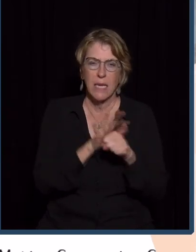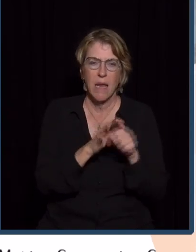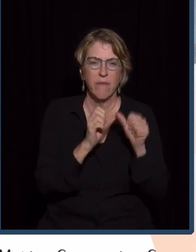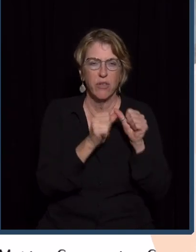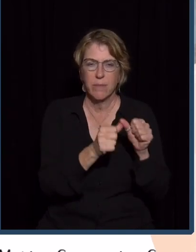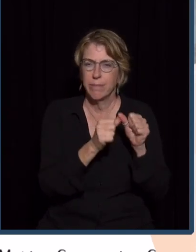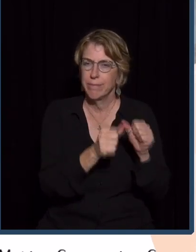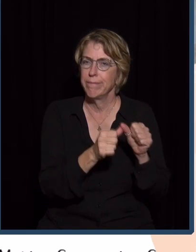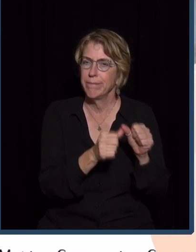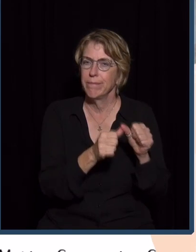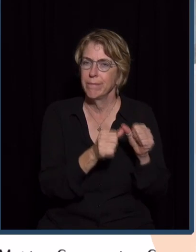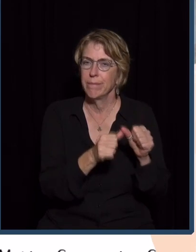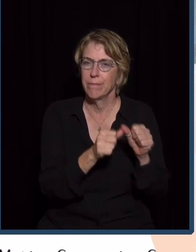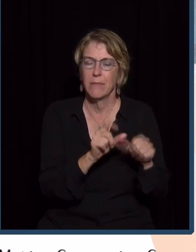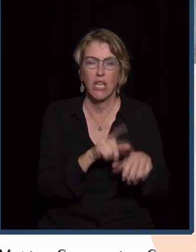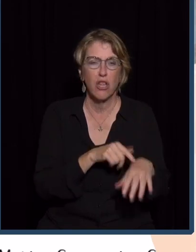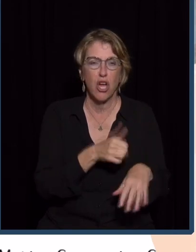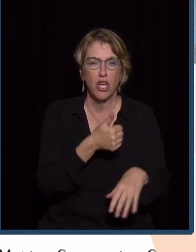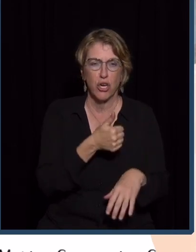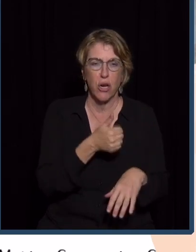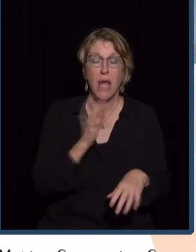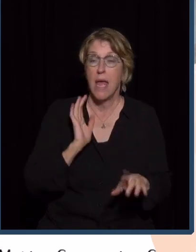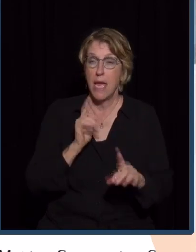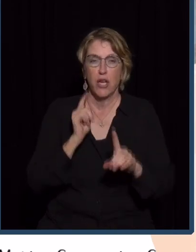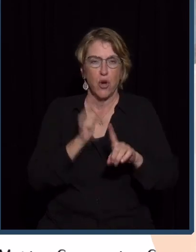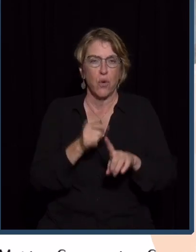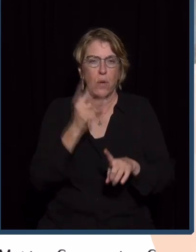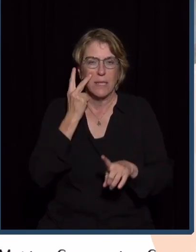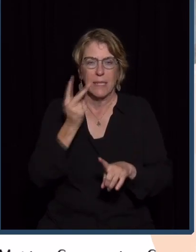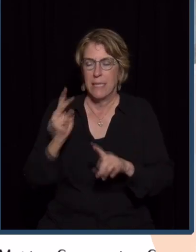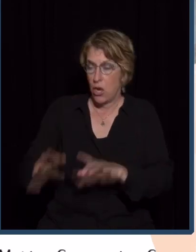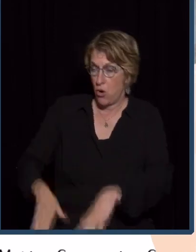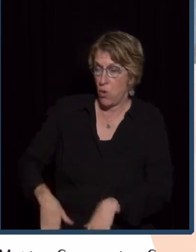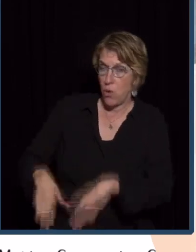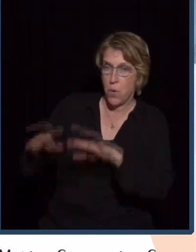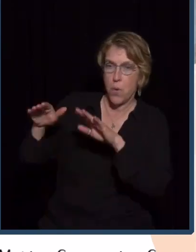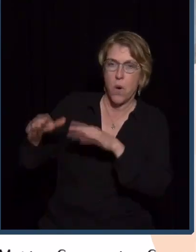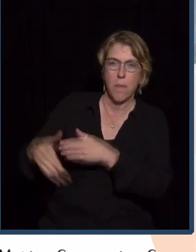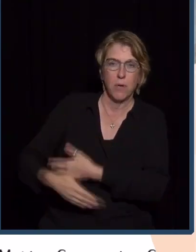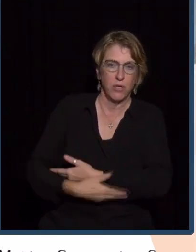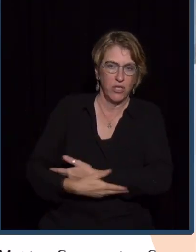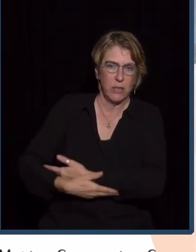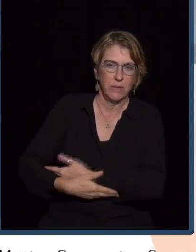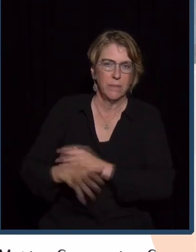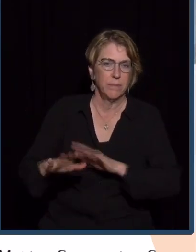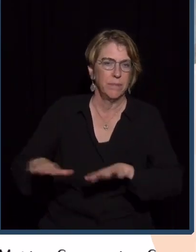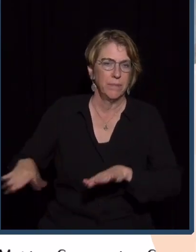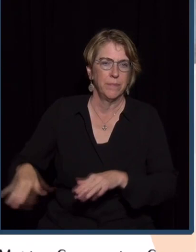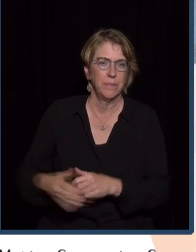the condition she was in, and that really our goal was to see her raise her children. There are